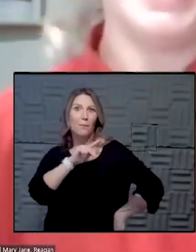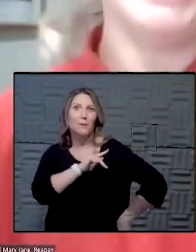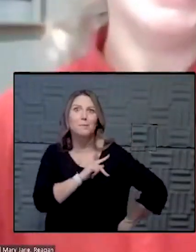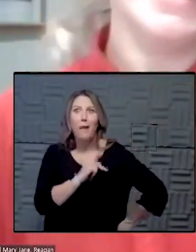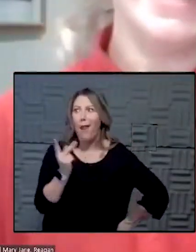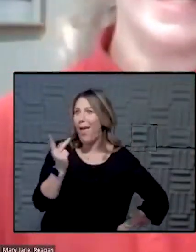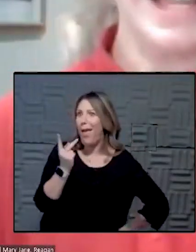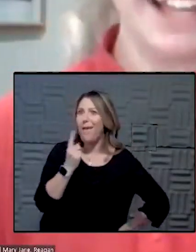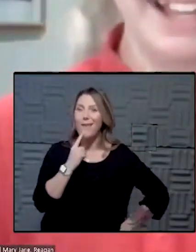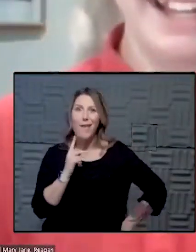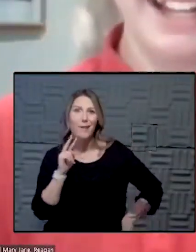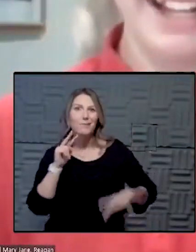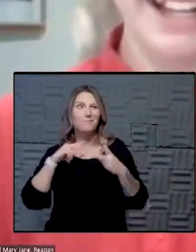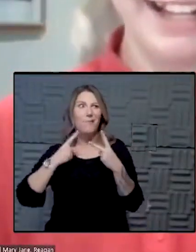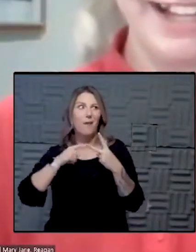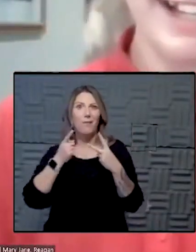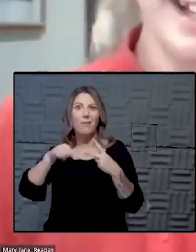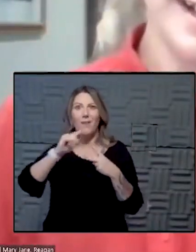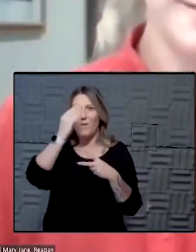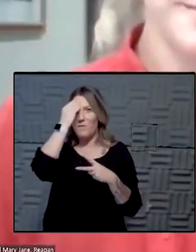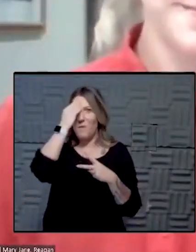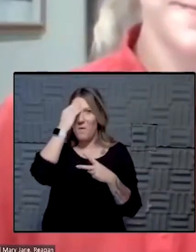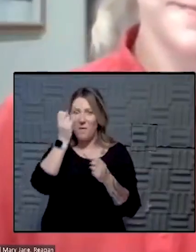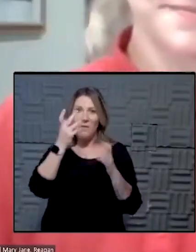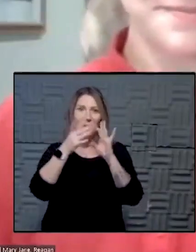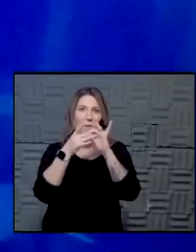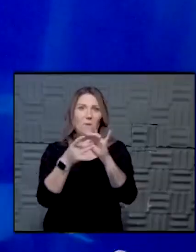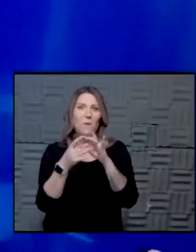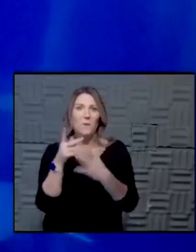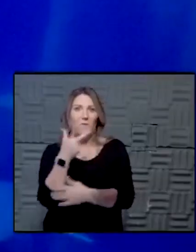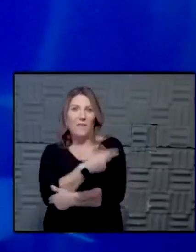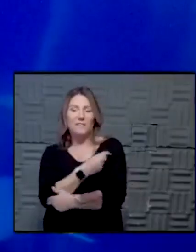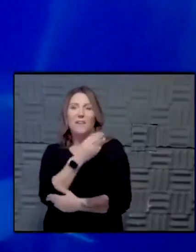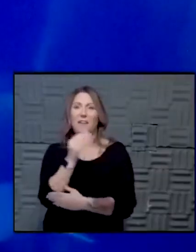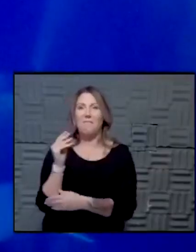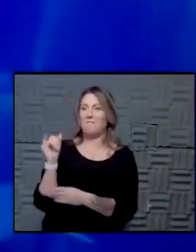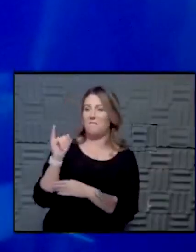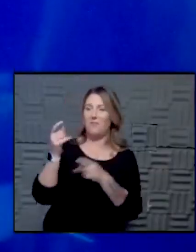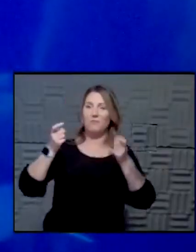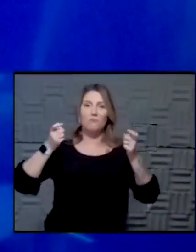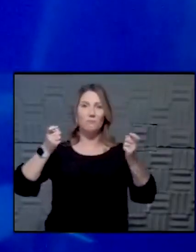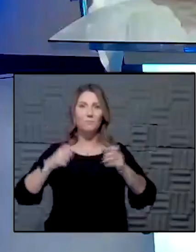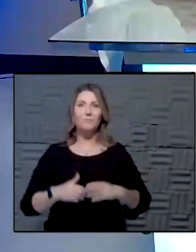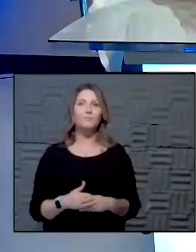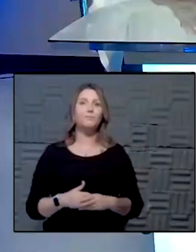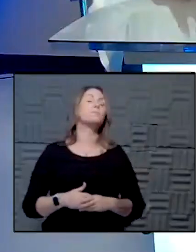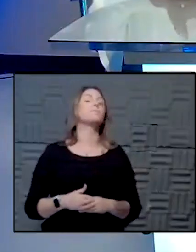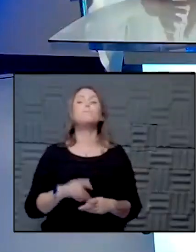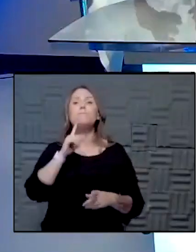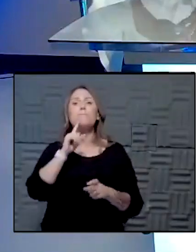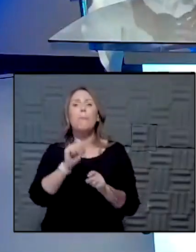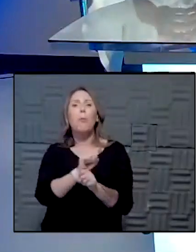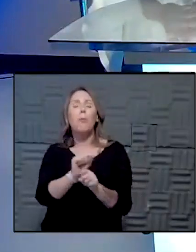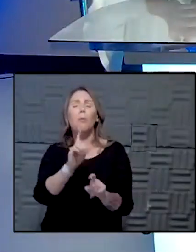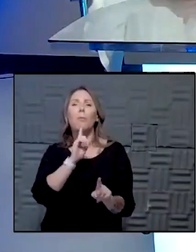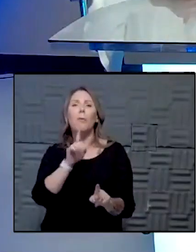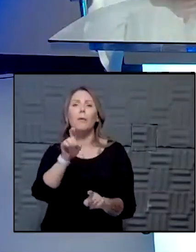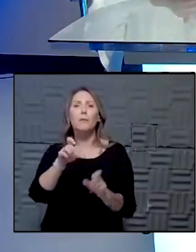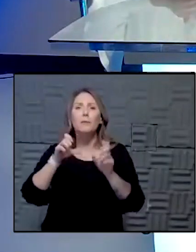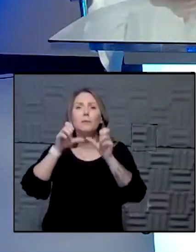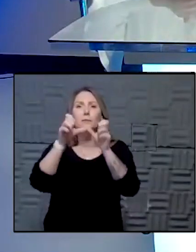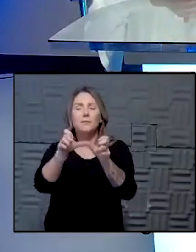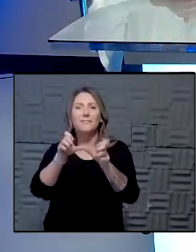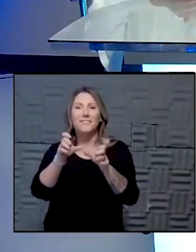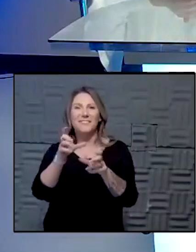But second of all, they seem to know a lot about vaccination and infection control. Yeah, absolutely. I think we need to continue to get